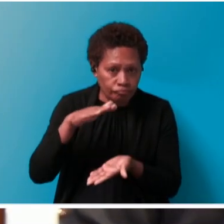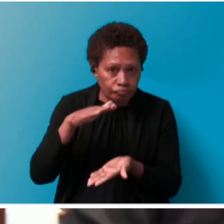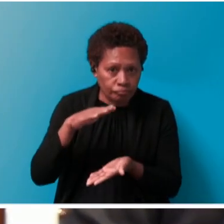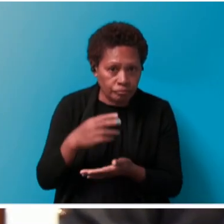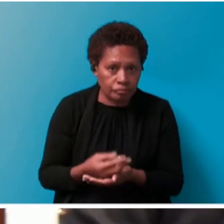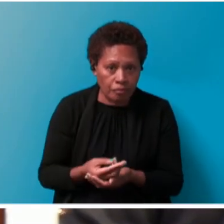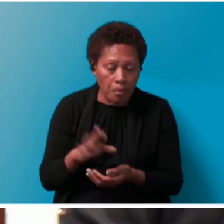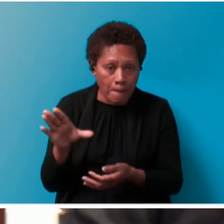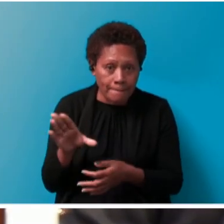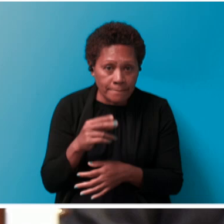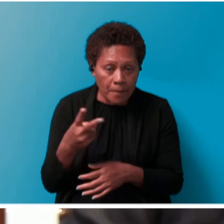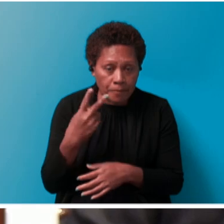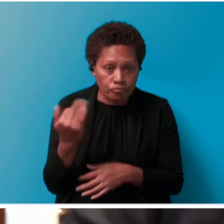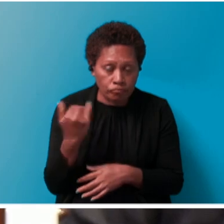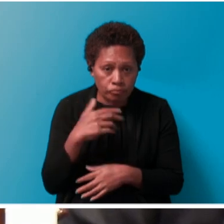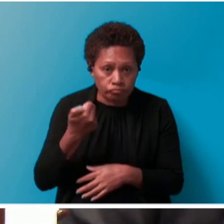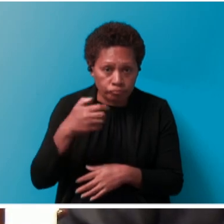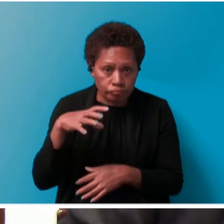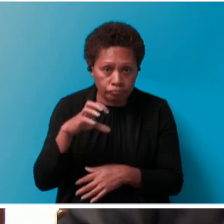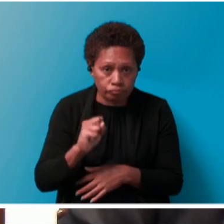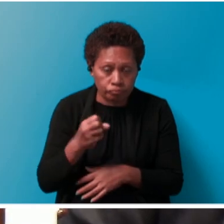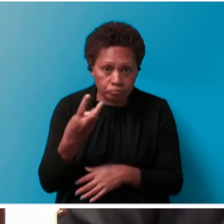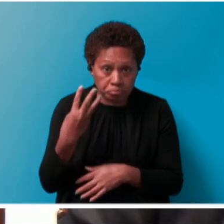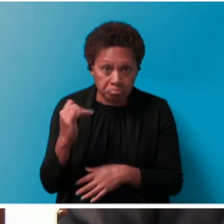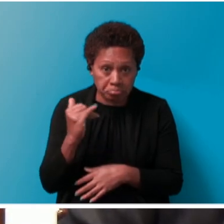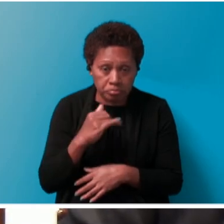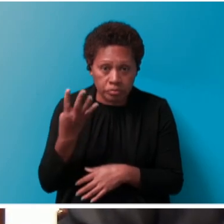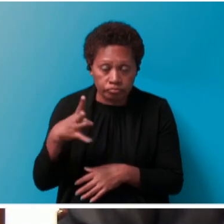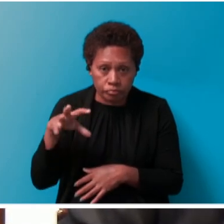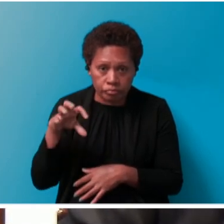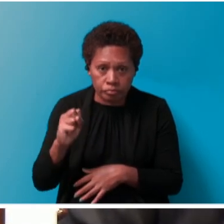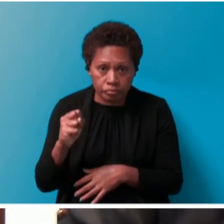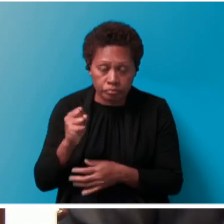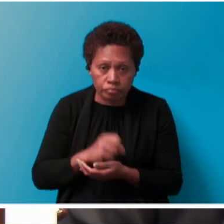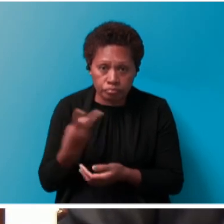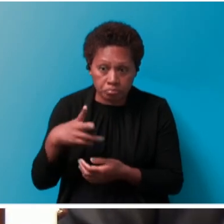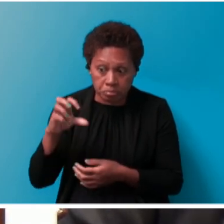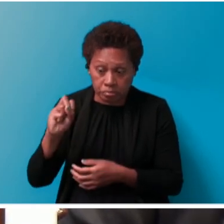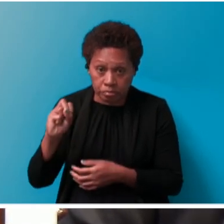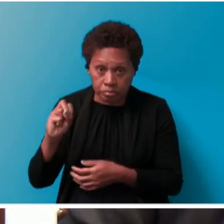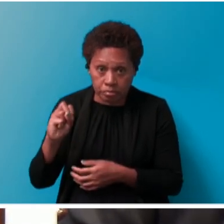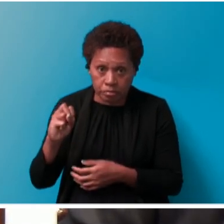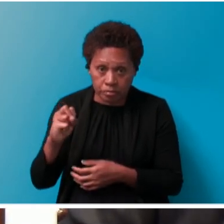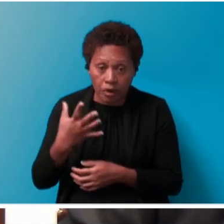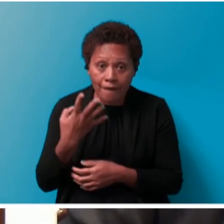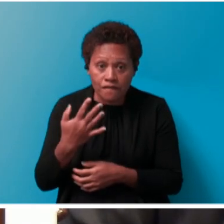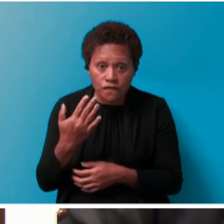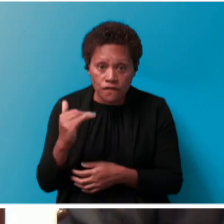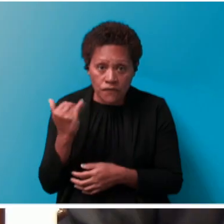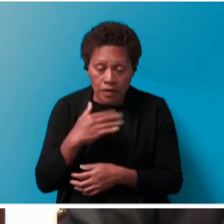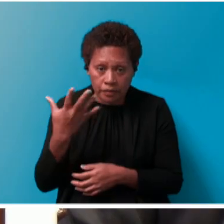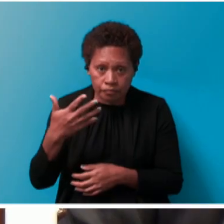260 to 314 in 2020 and to 419 in